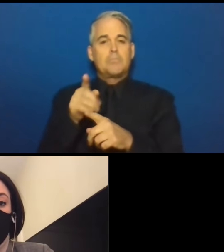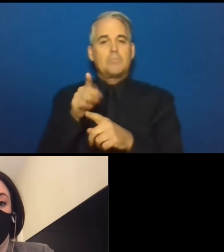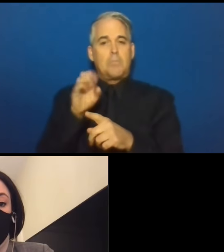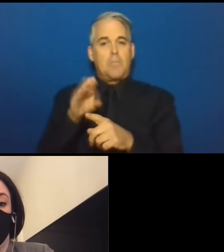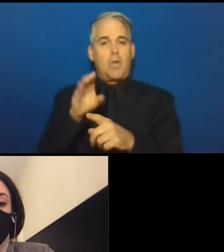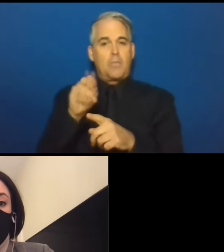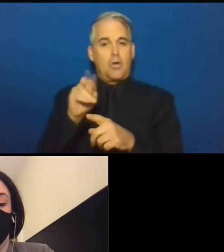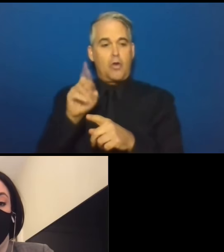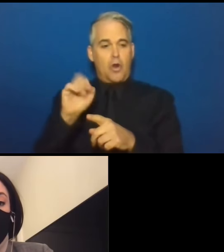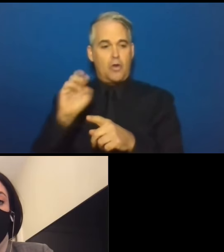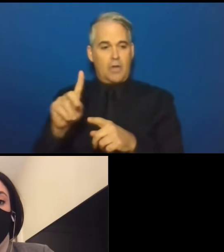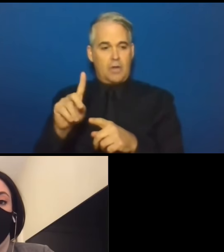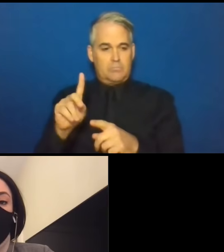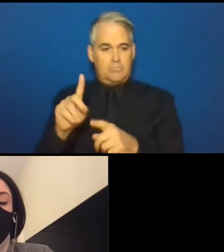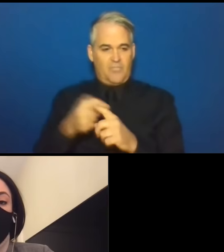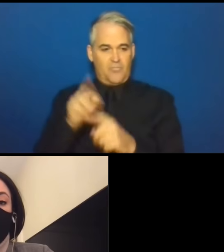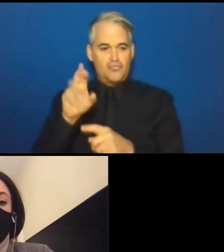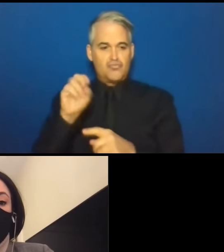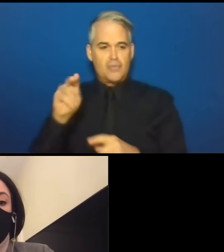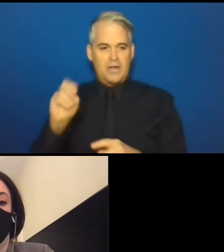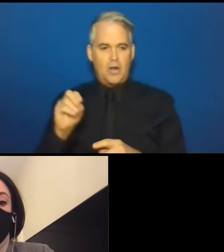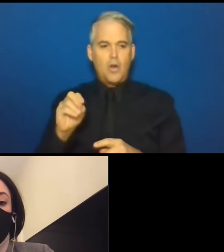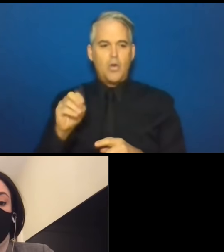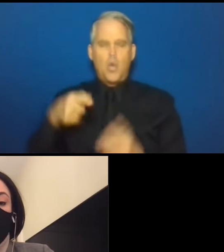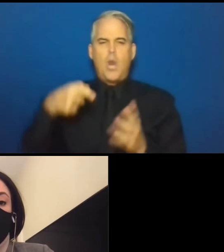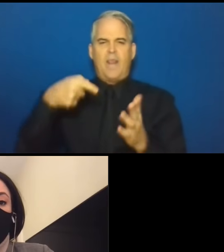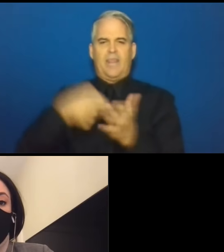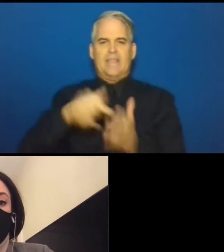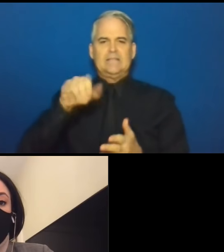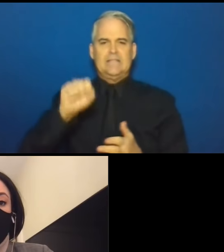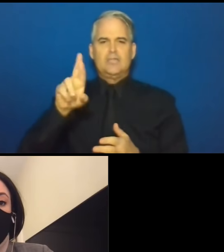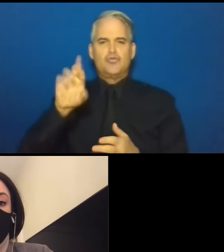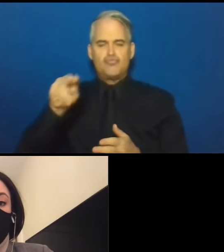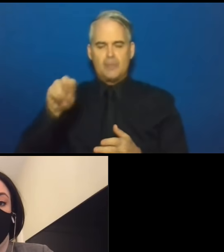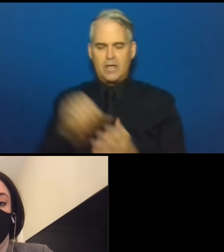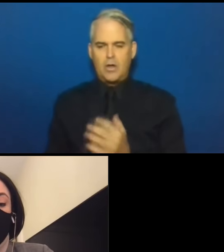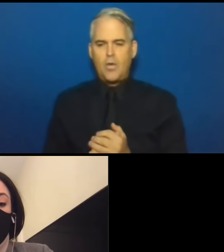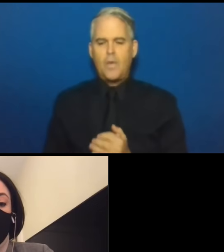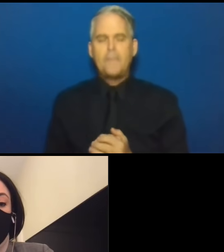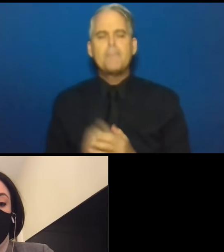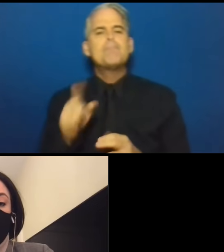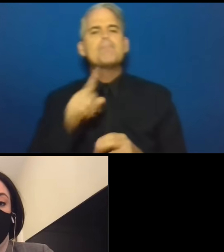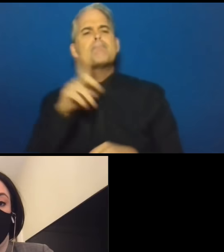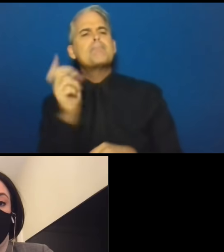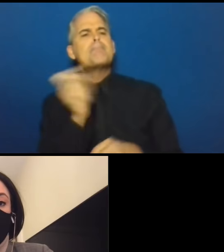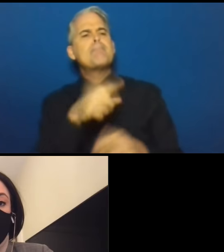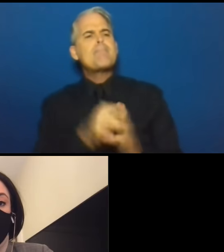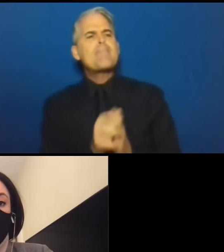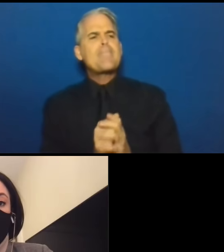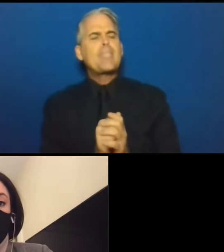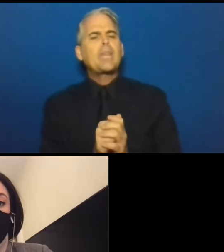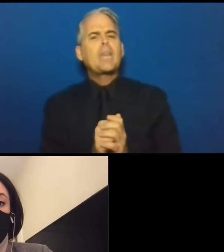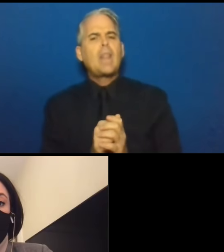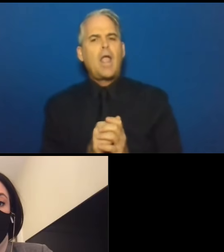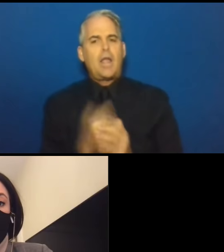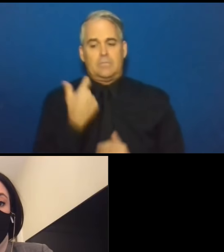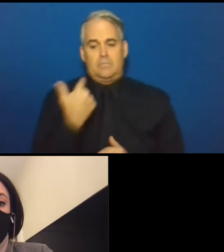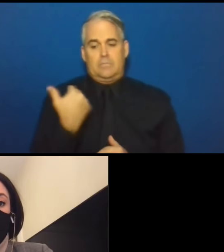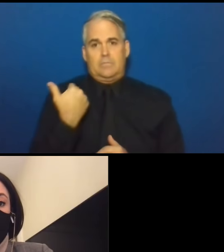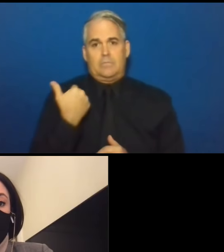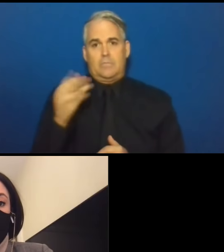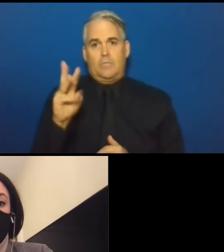Can you hear me okay? I can. Thank you. You mentioned getting kids back into school. The Washoe County School Board on Tuesday, I believe, is going